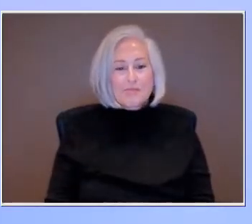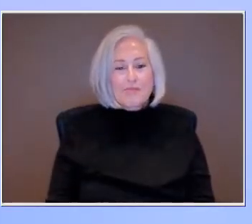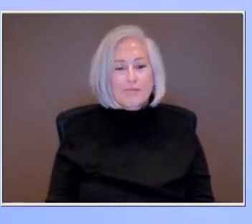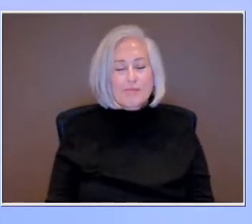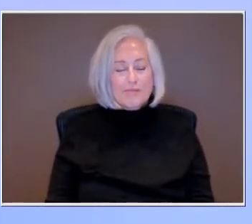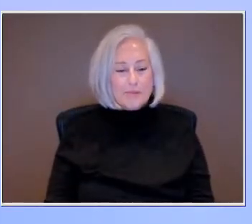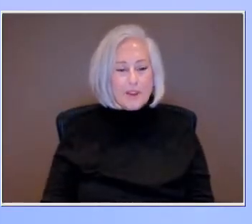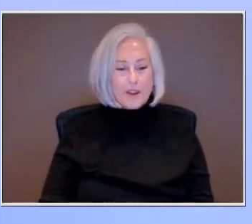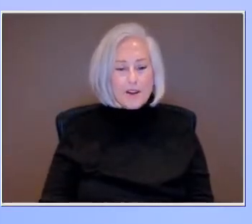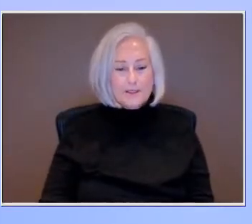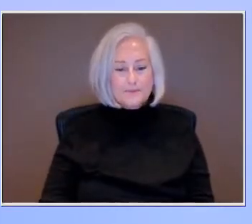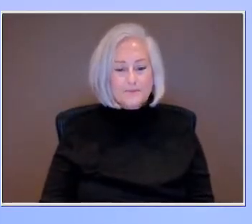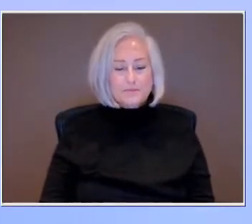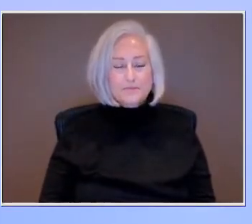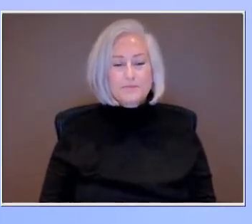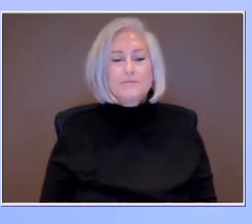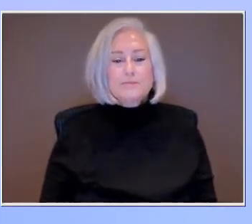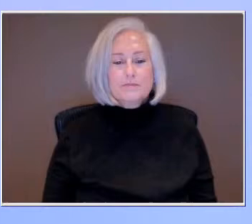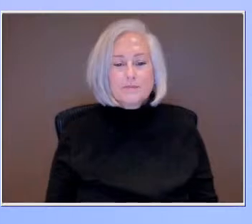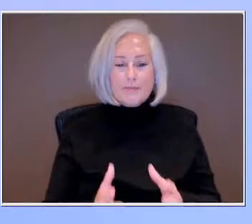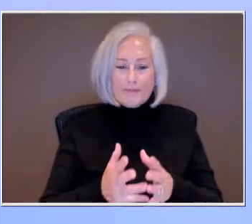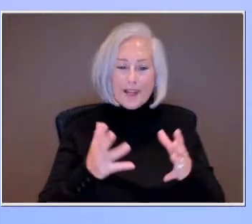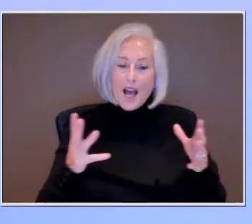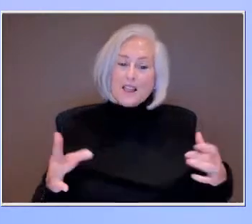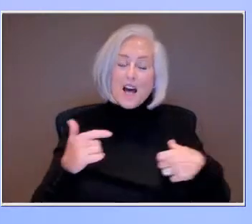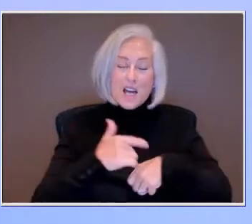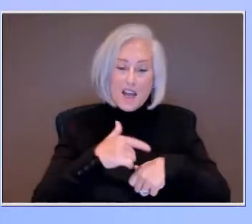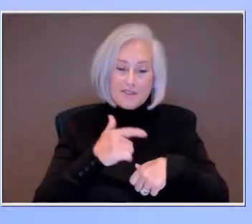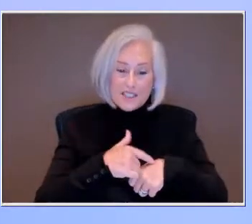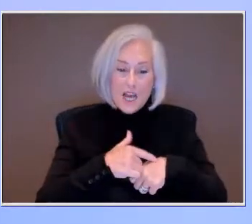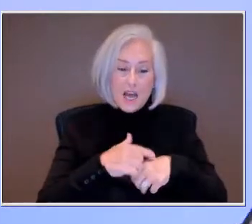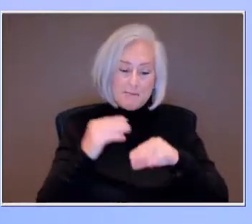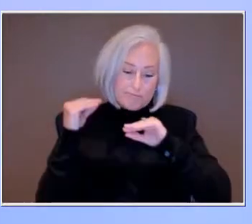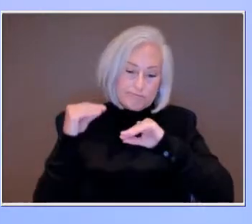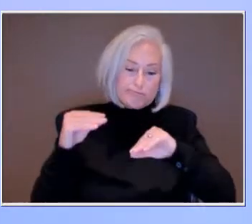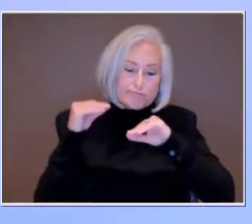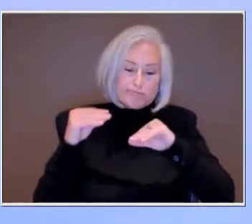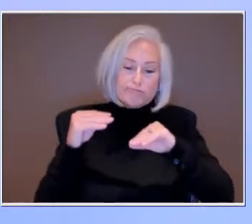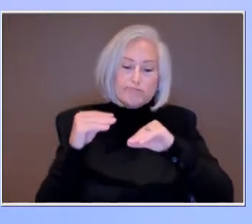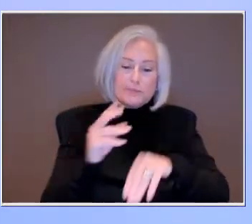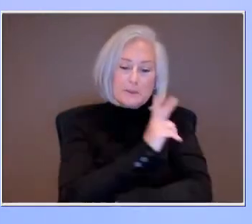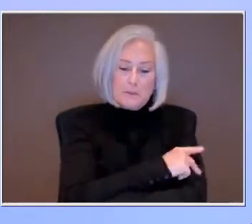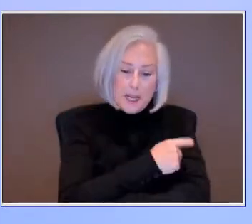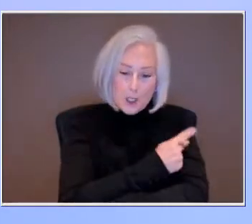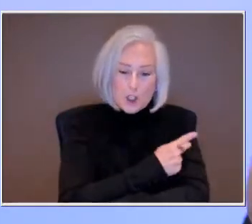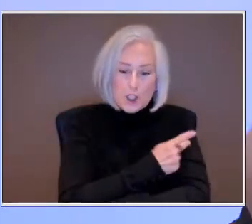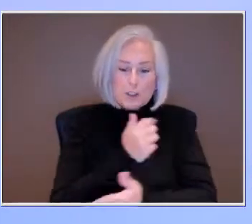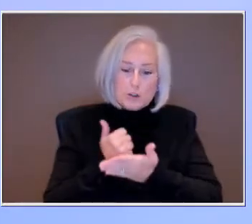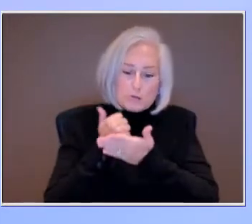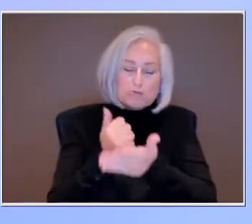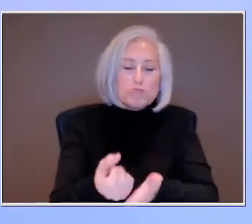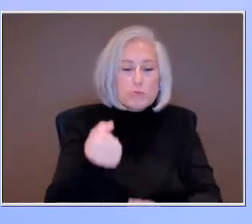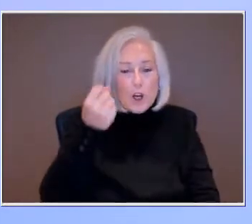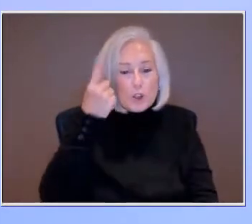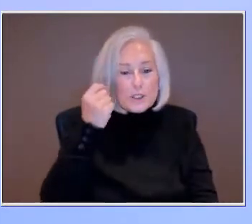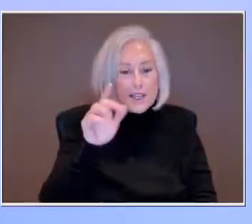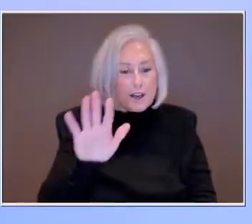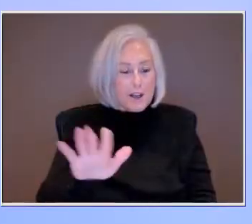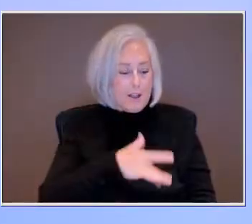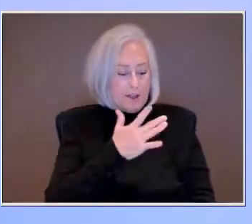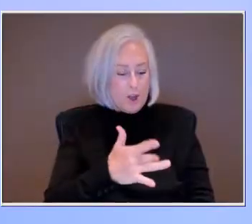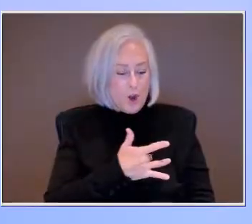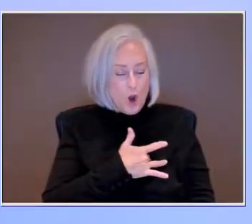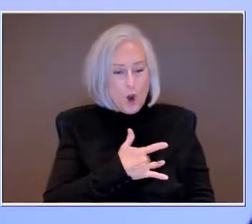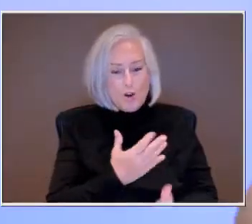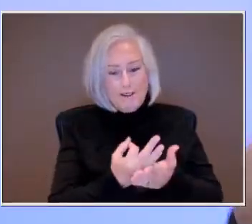time trying to give that education to patients so that they understand that their heart is failing.